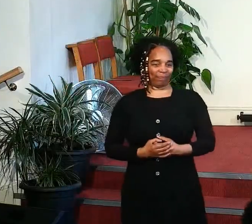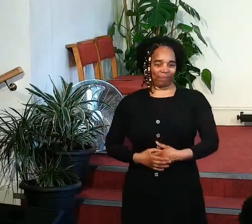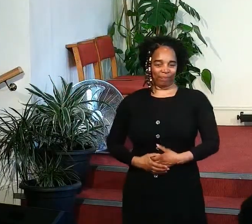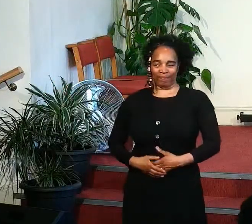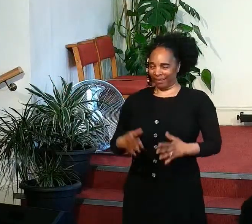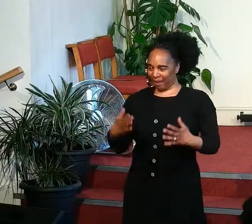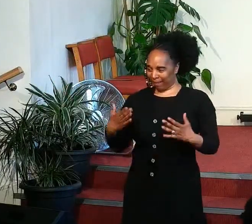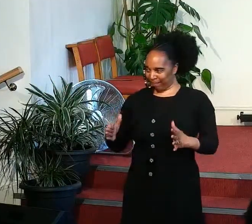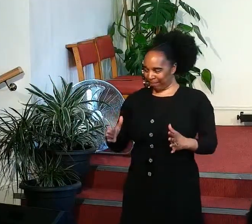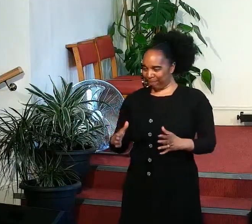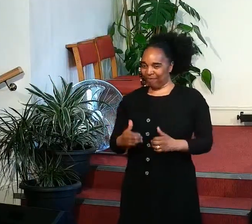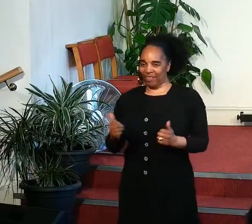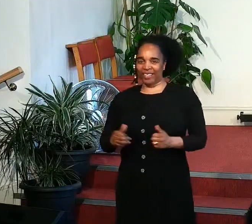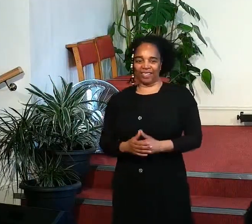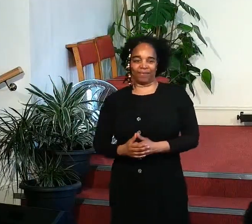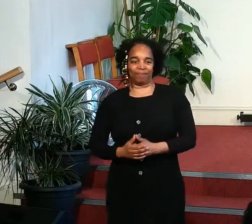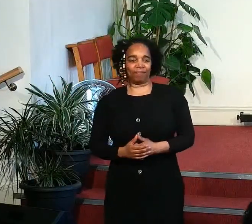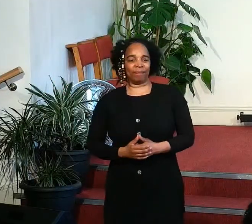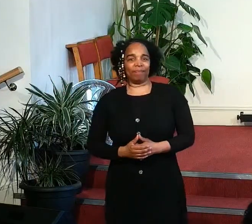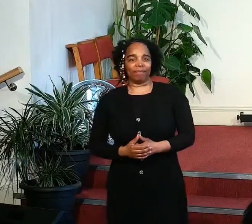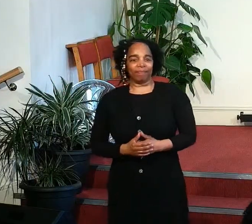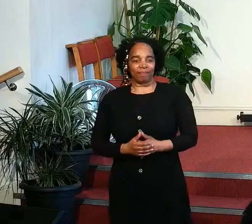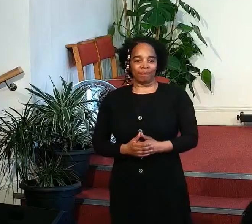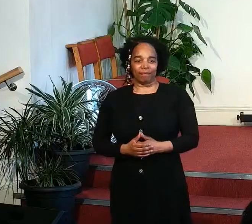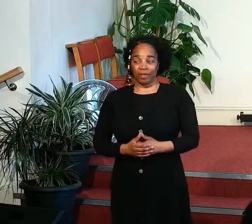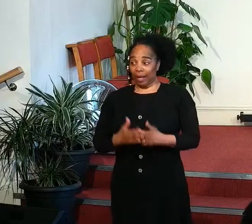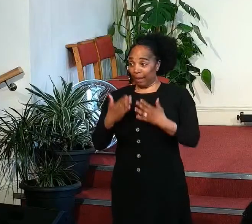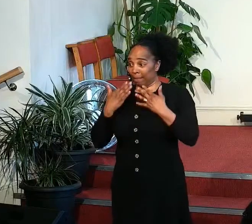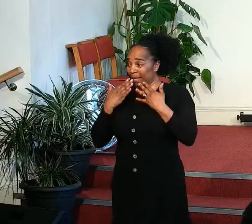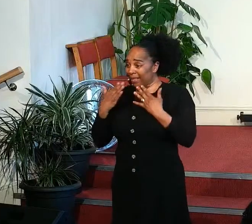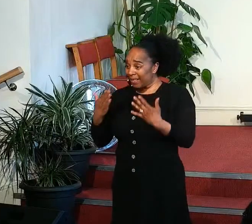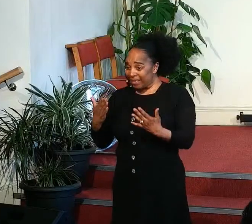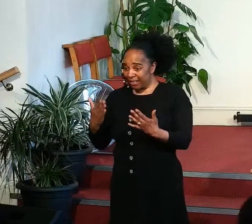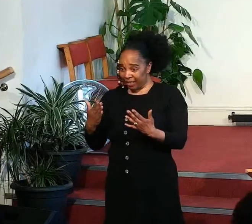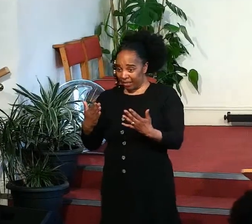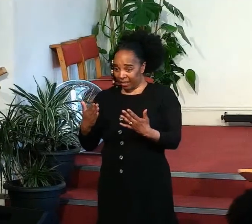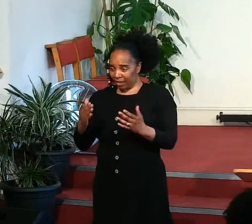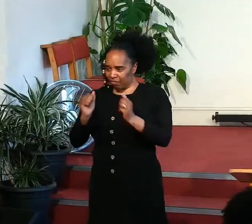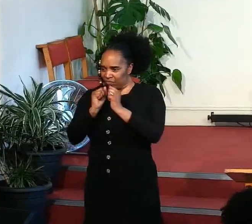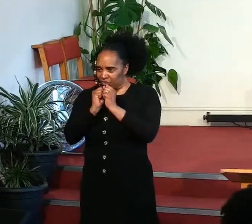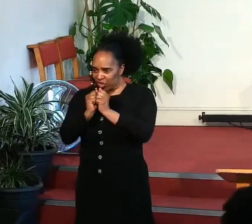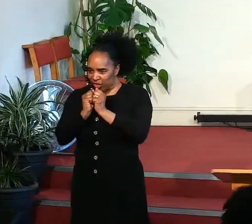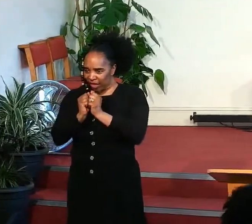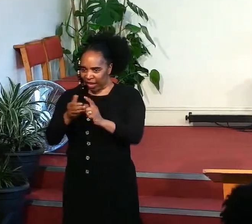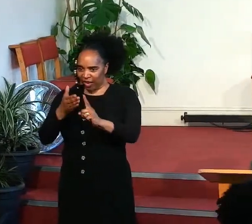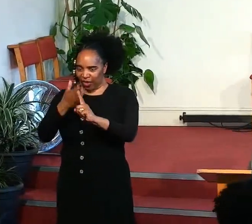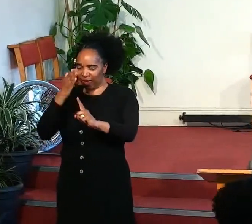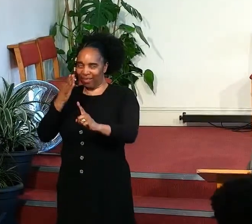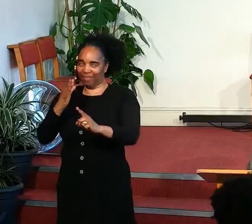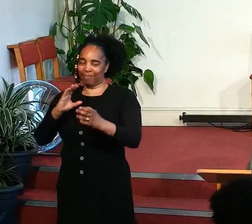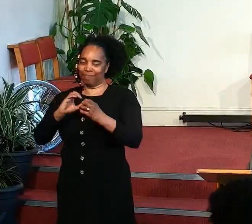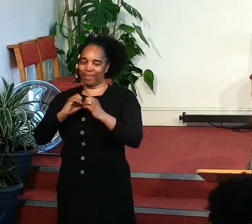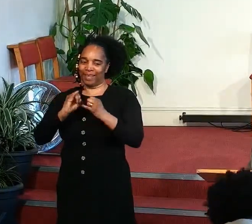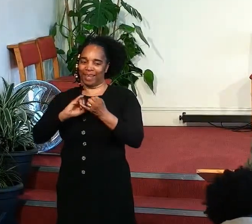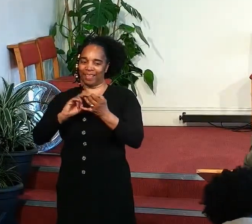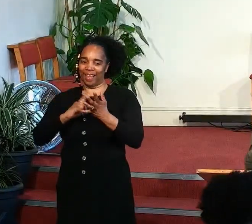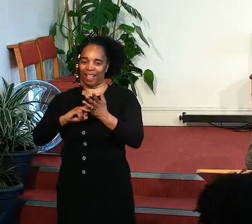and then I'm done. Just please acknowledge and appreciate our BSL interpreters.